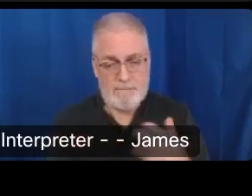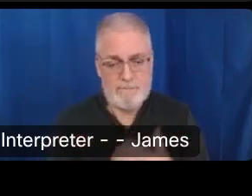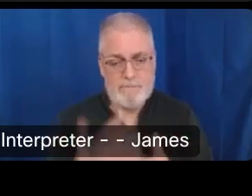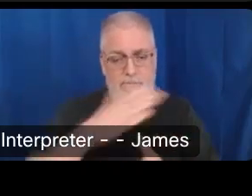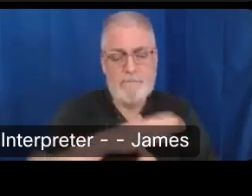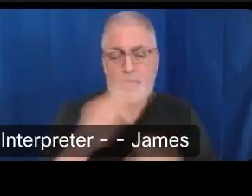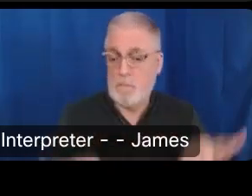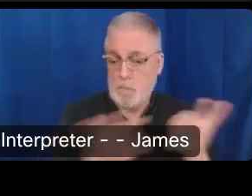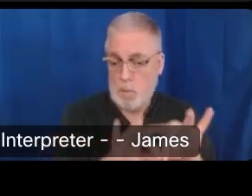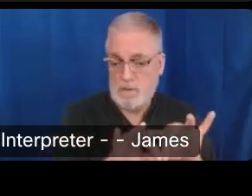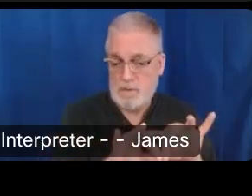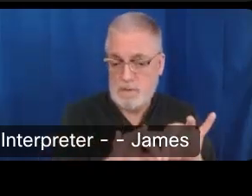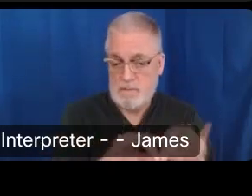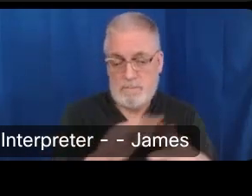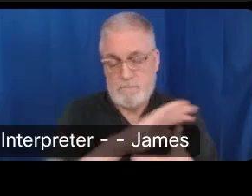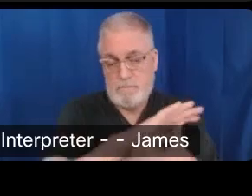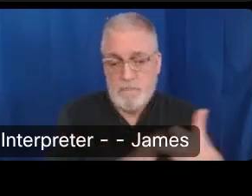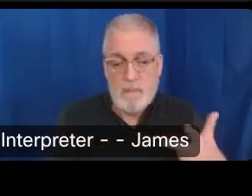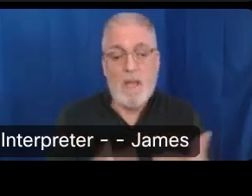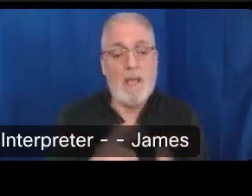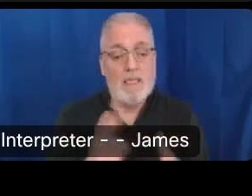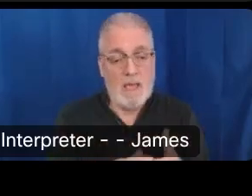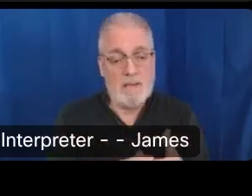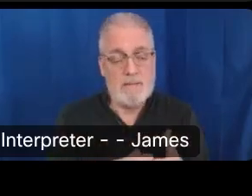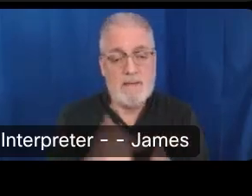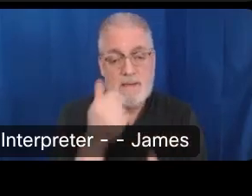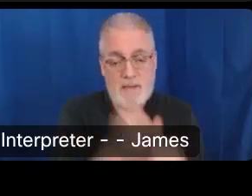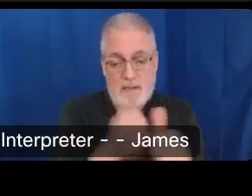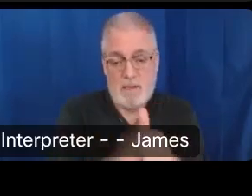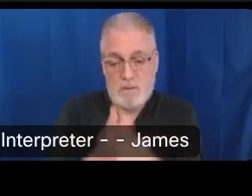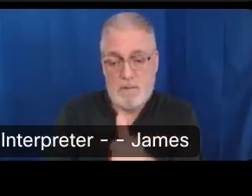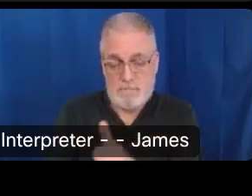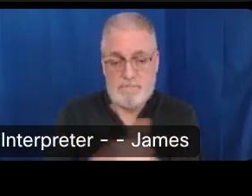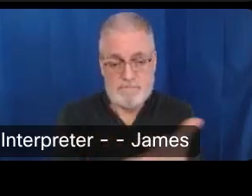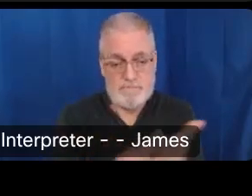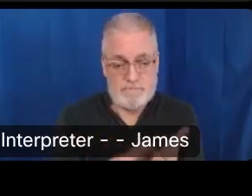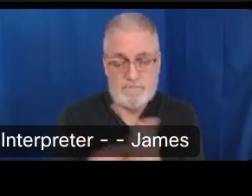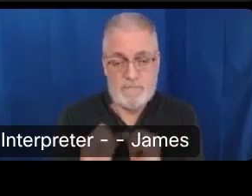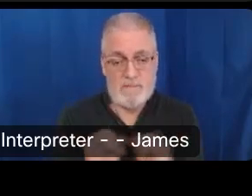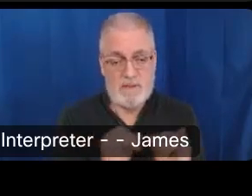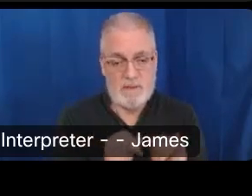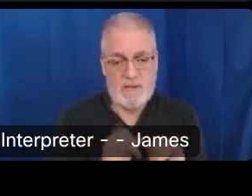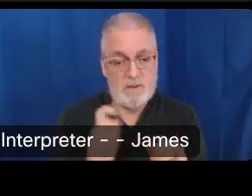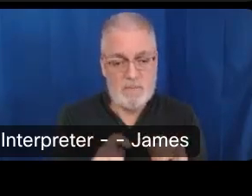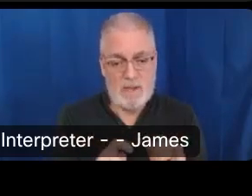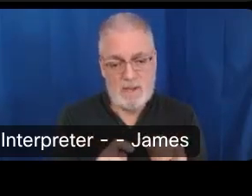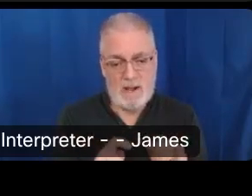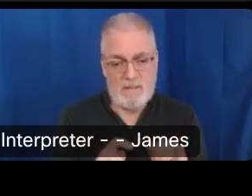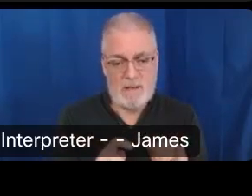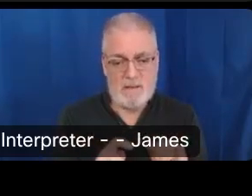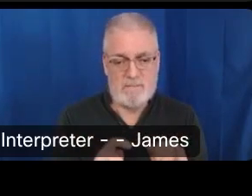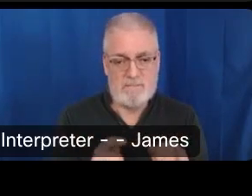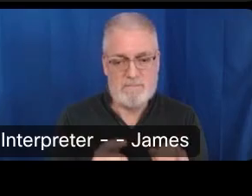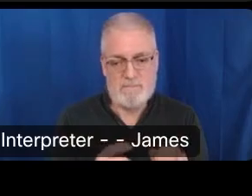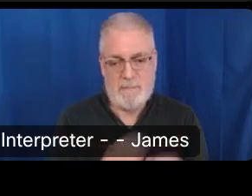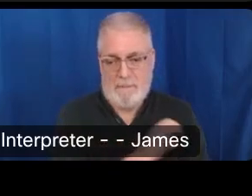one of those individually. So it should be a pretty robust discussion. So just as a reminder, this slide